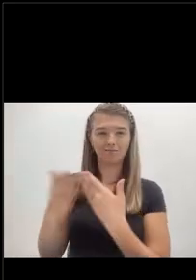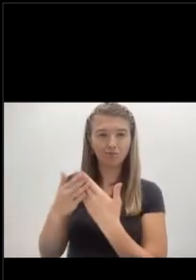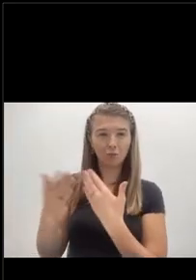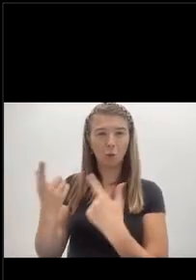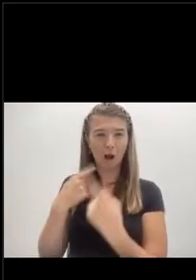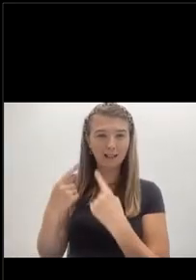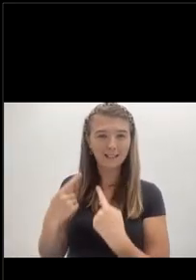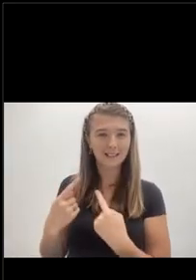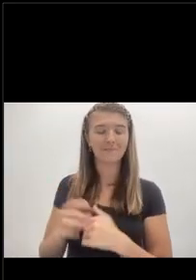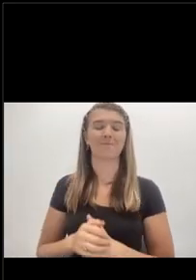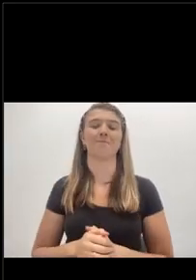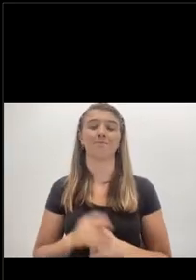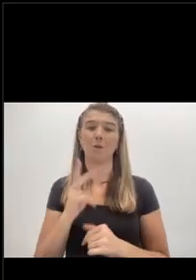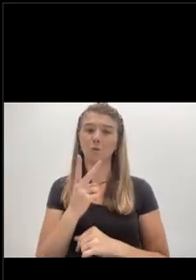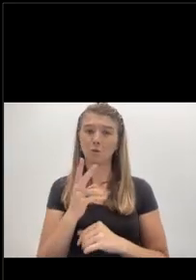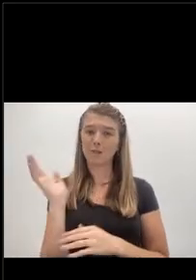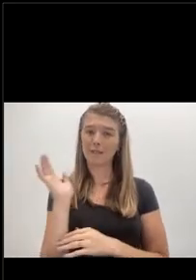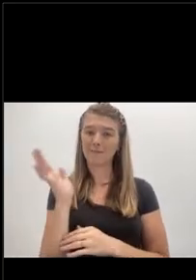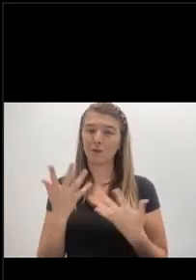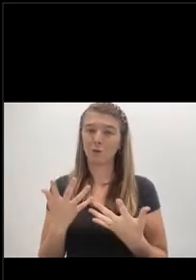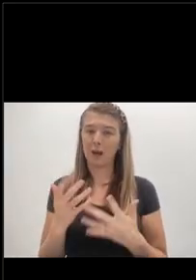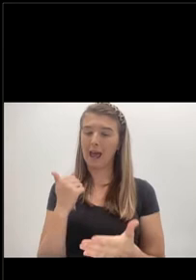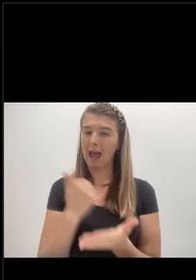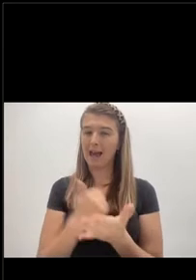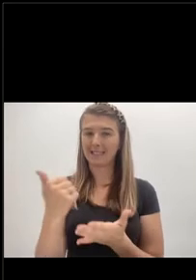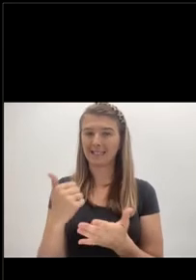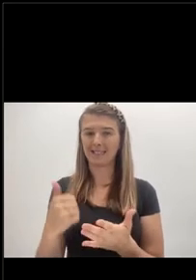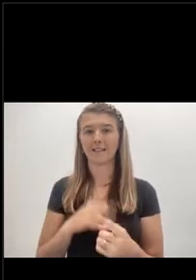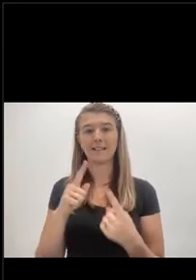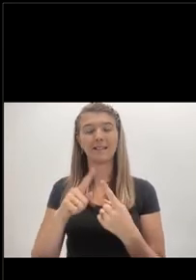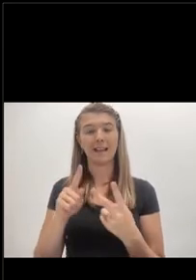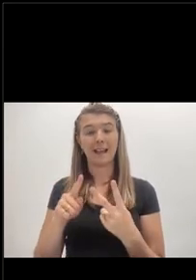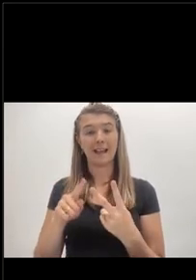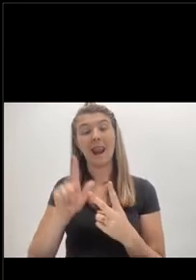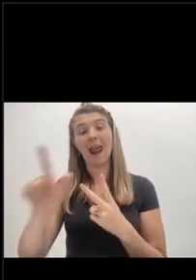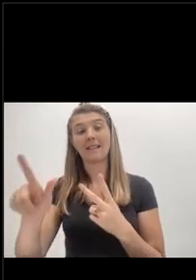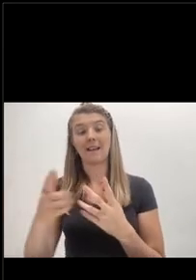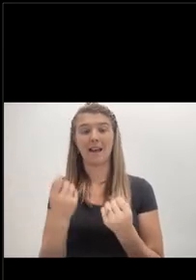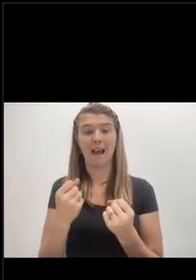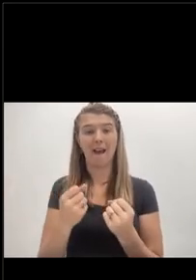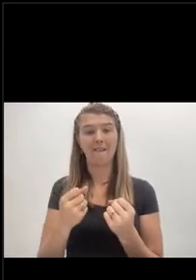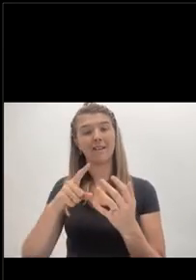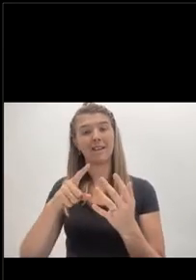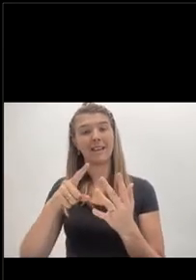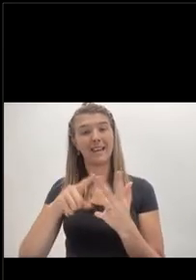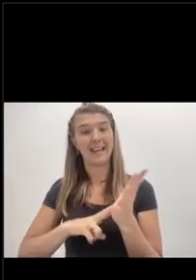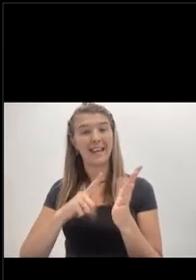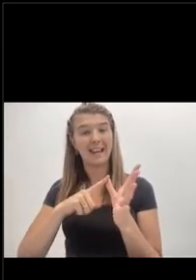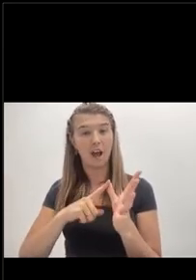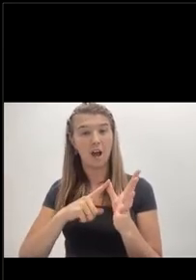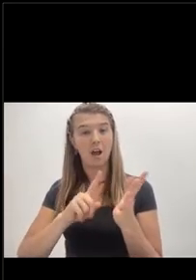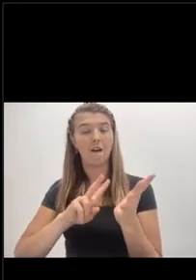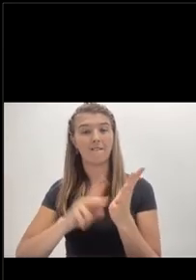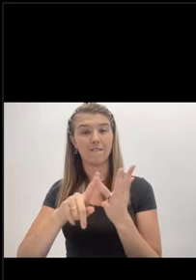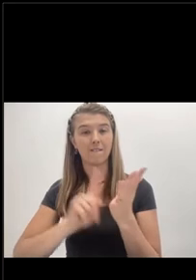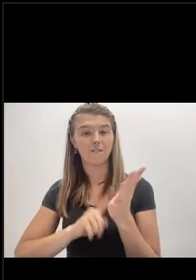excellent speakers for you today. Coming up a bit later, we've got Dr. Ina Vollmer, who is Assistant Professor of Chemistry at Utrecht University. But first